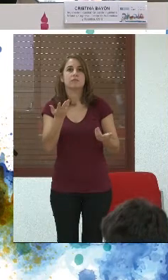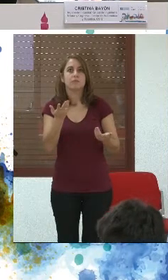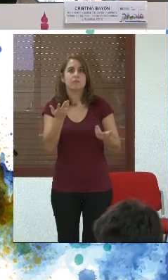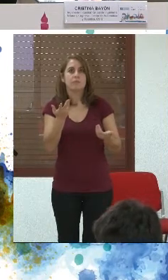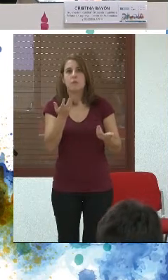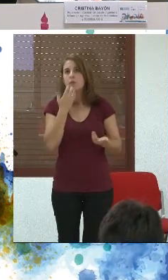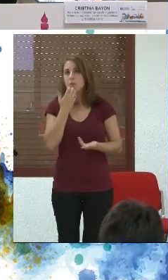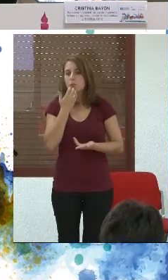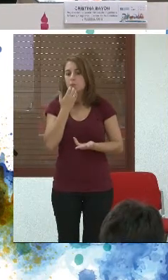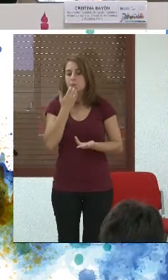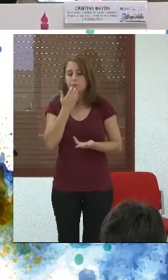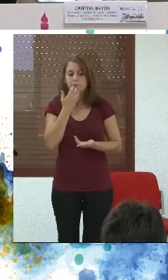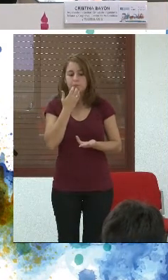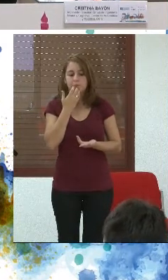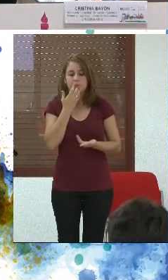recording